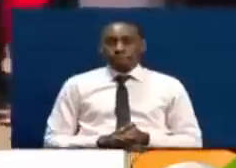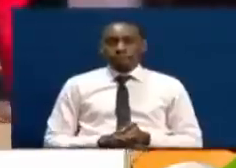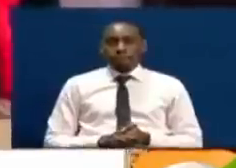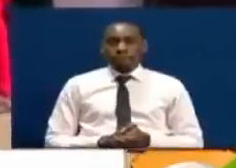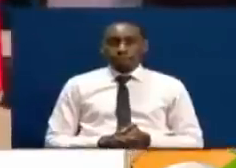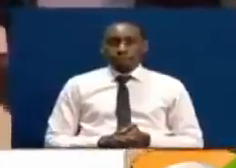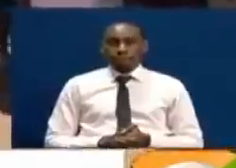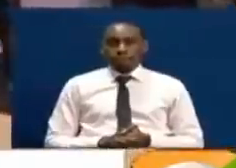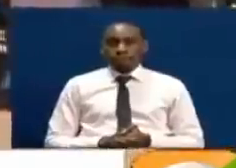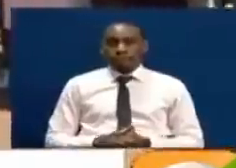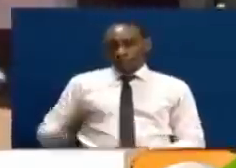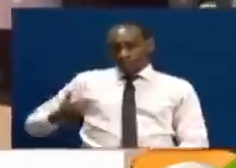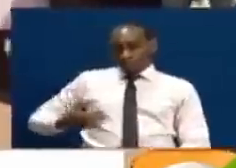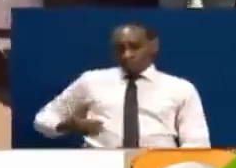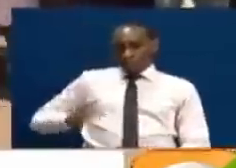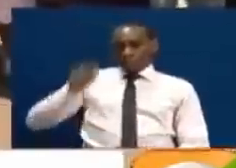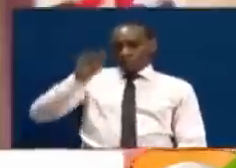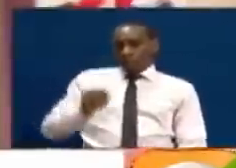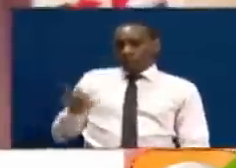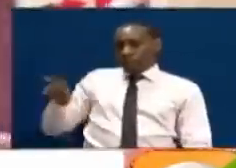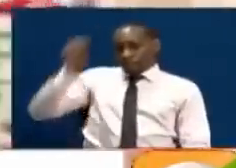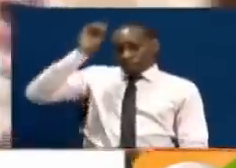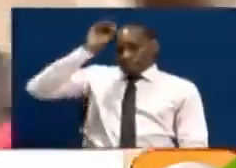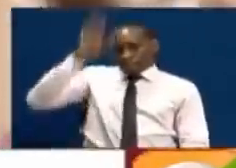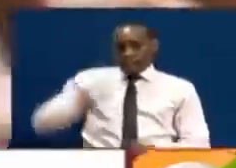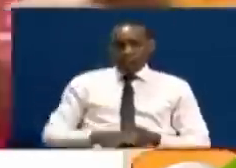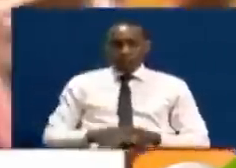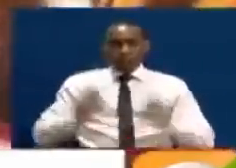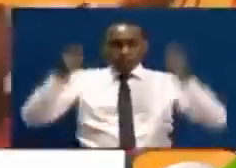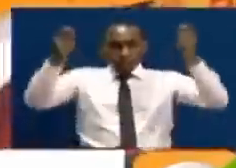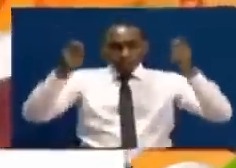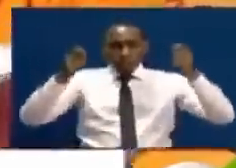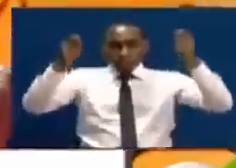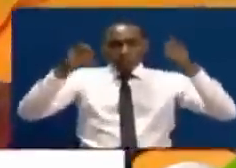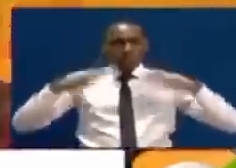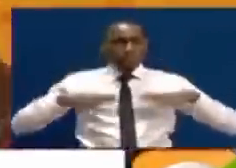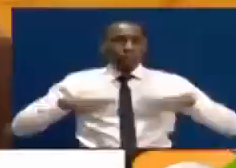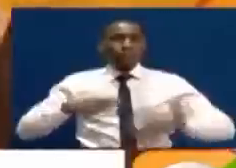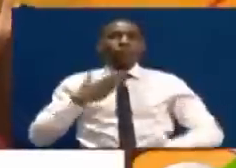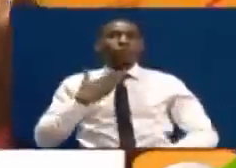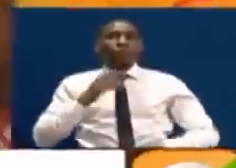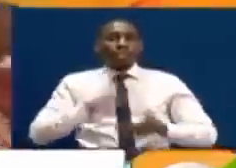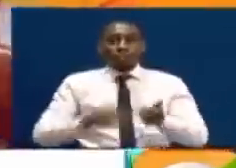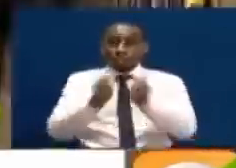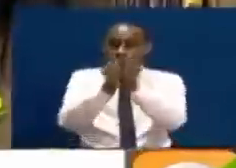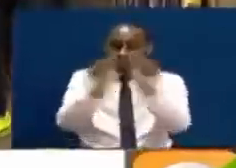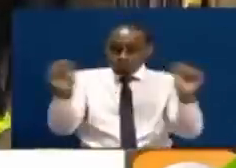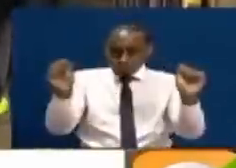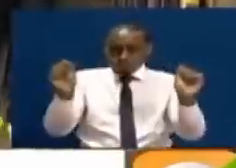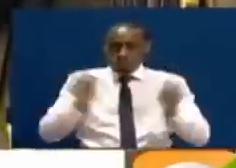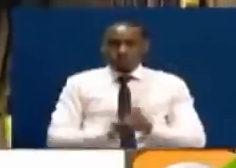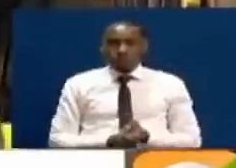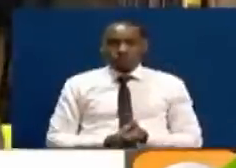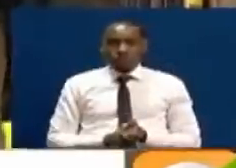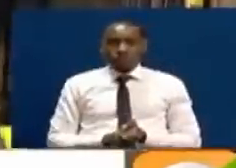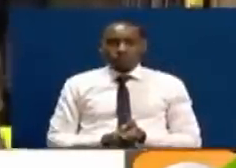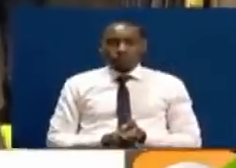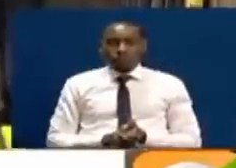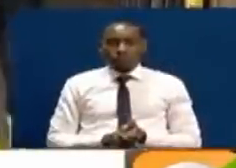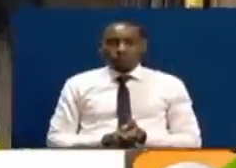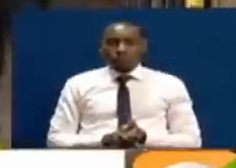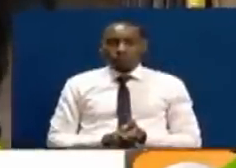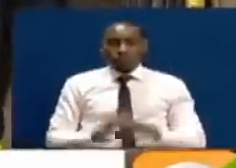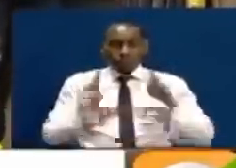In Gatundu South, Kiambu, protests were held with demonstrators demanding his release. Viva! Viva!